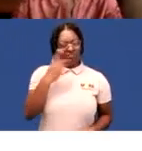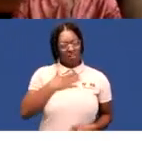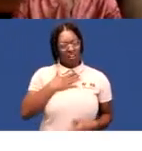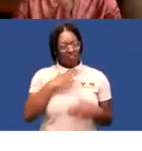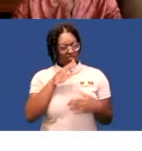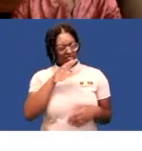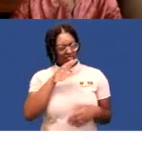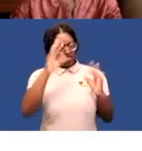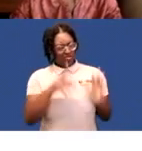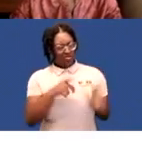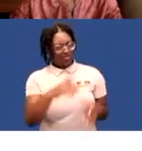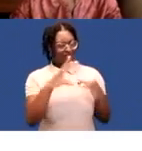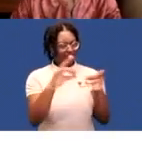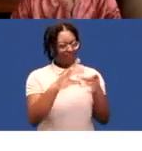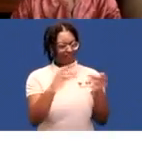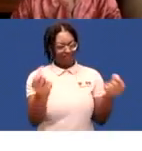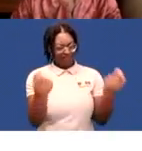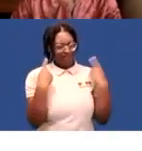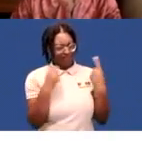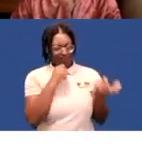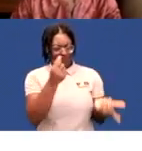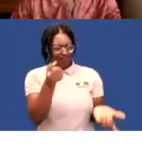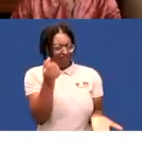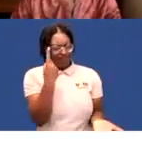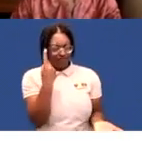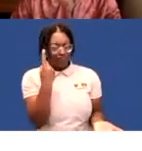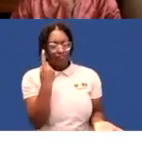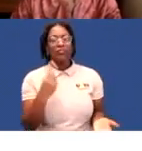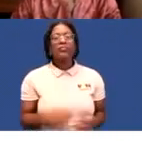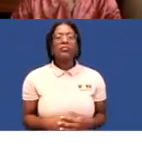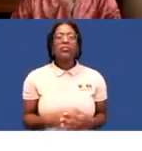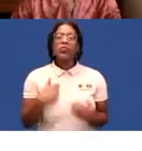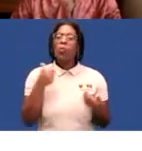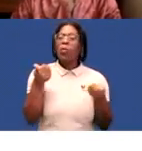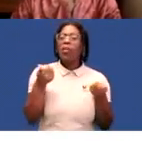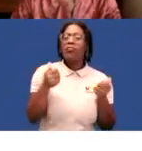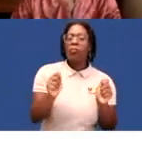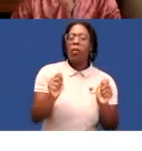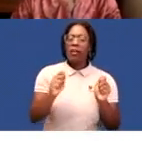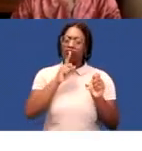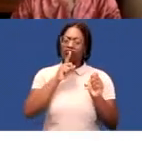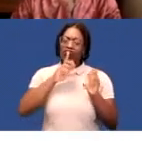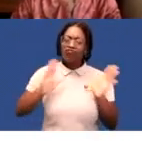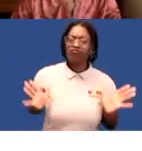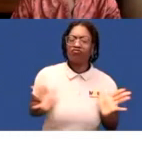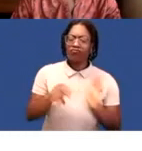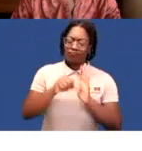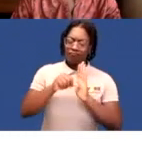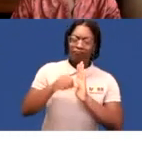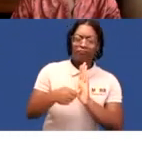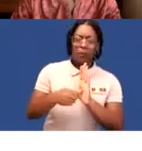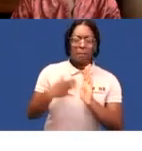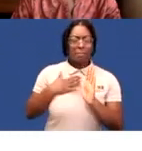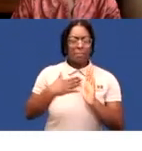as beautiful, the stars and the sun. So I make the connection for them and carry them with me through the example.